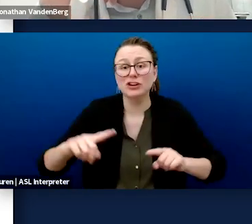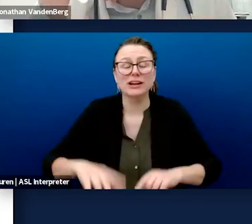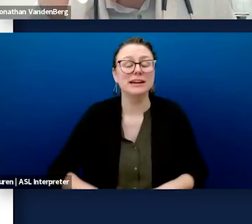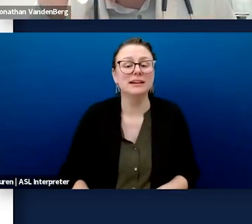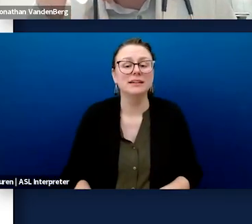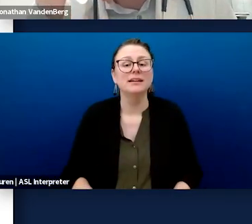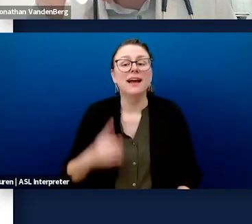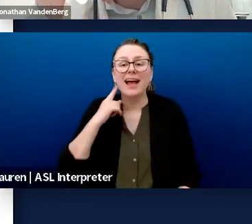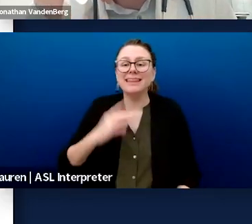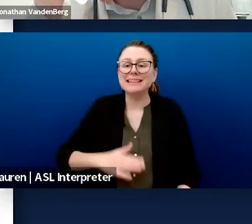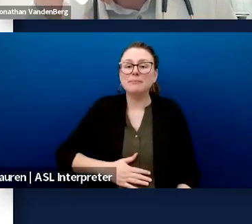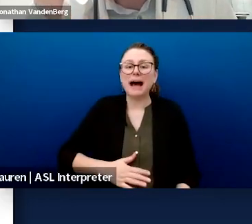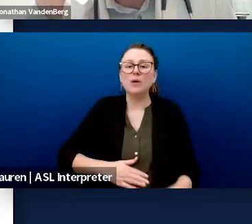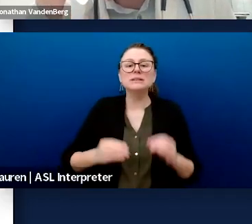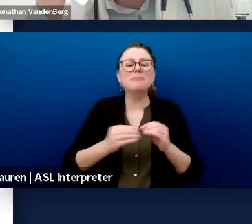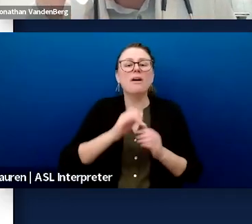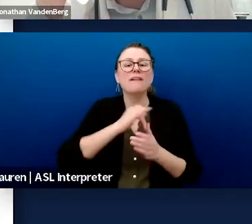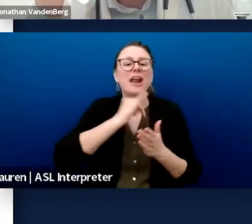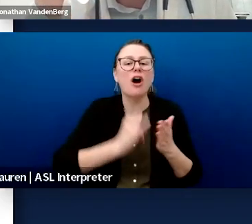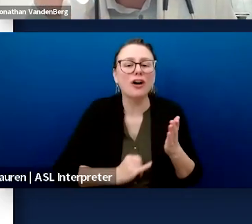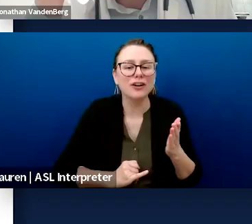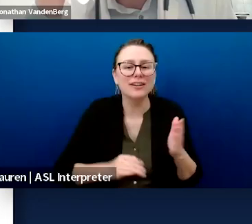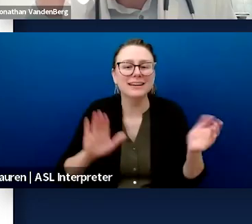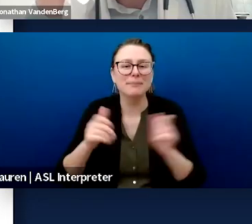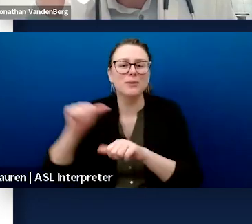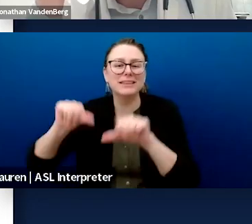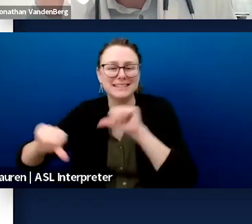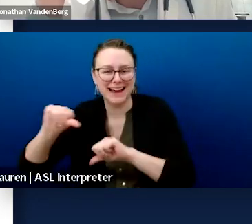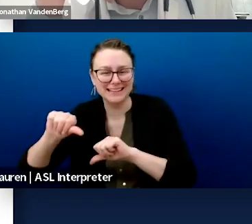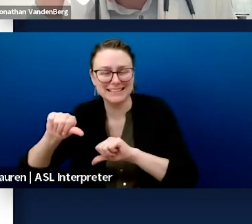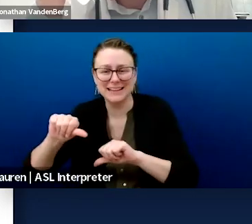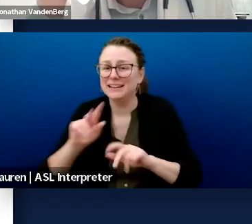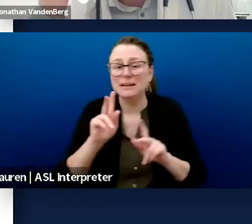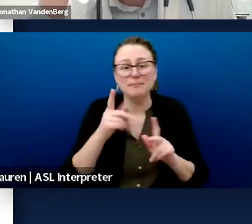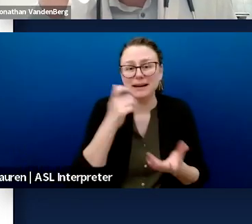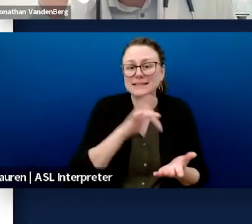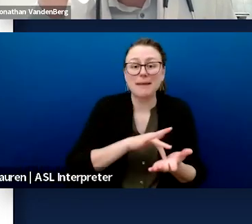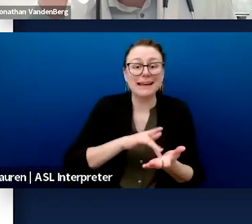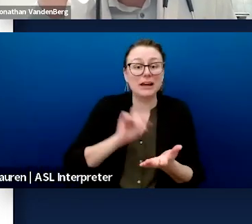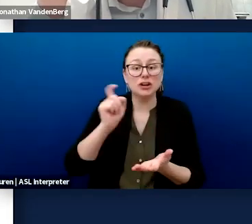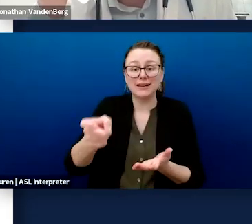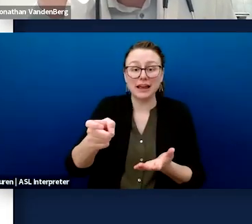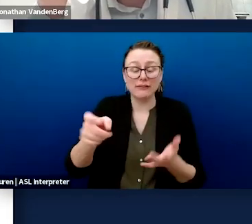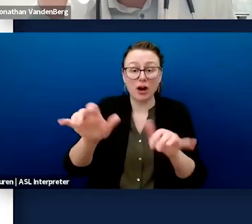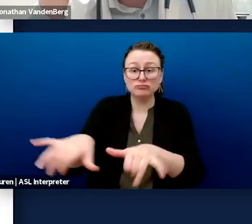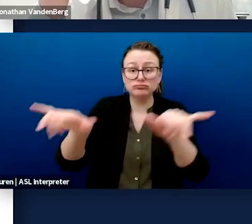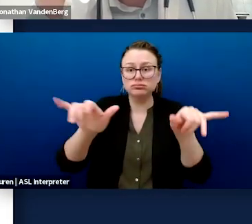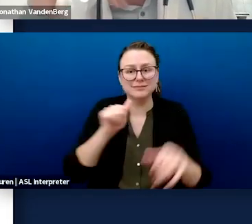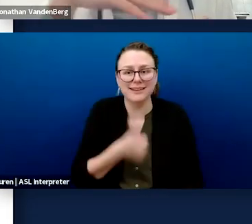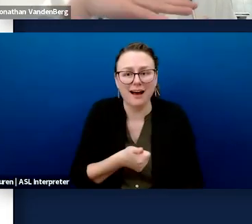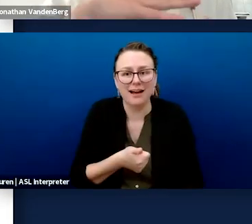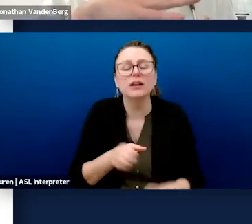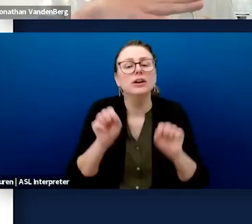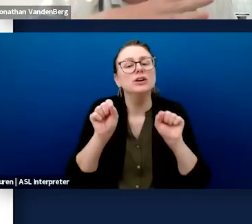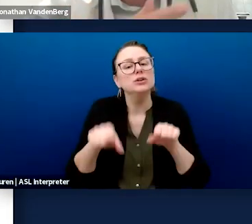think the bowels are much more of an art than a science for people. People respond to medications in different ways. And so we can